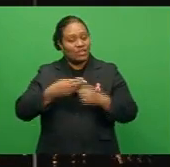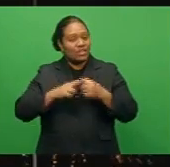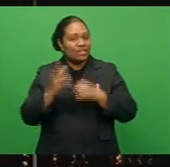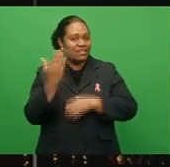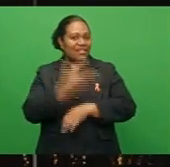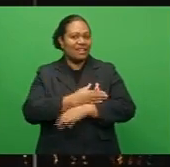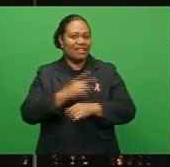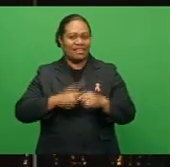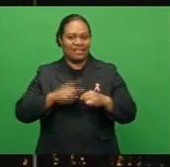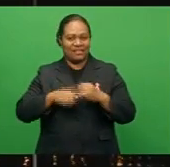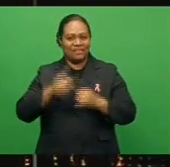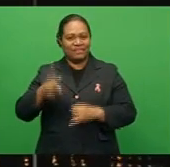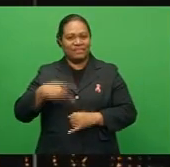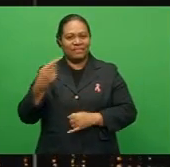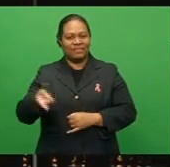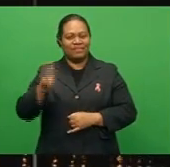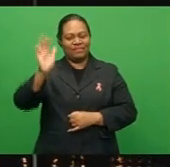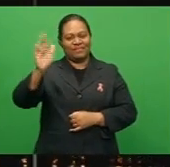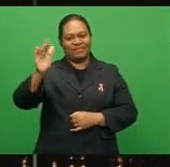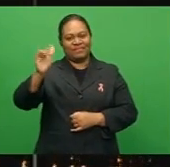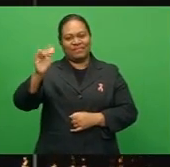Sunrise is at 5:27 tomorrow.